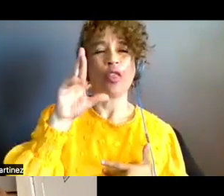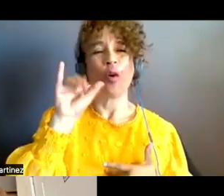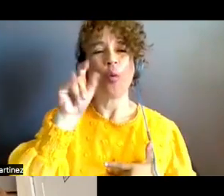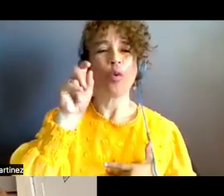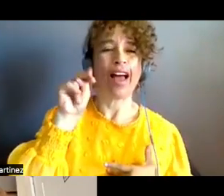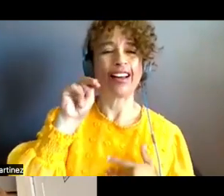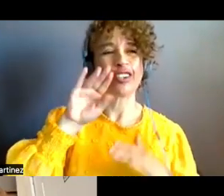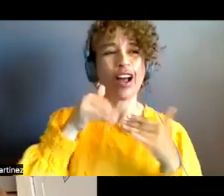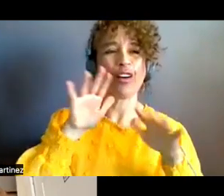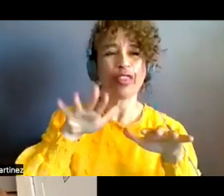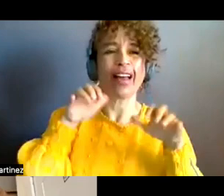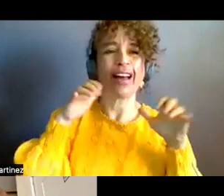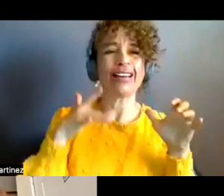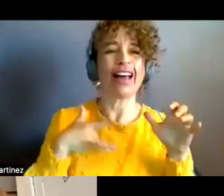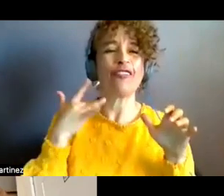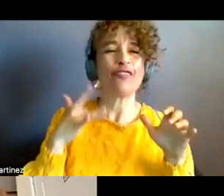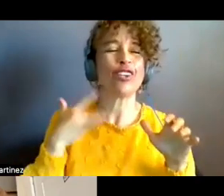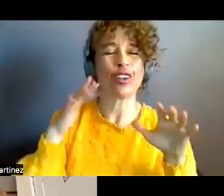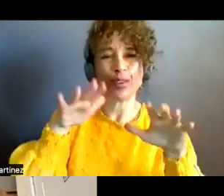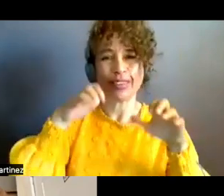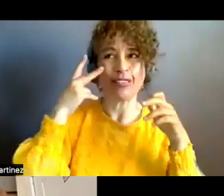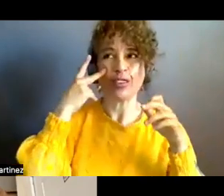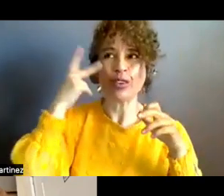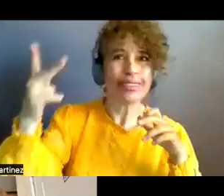audience, the feel of the crowd.